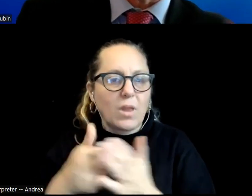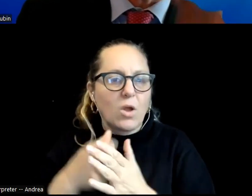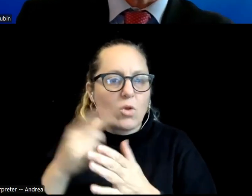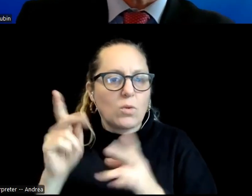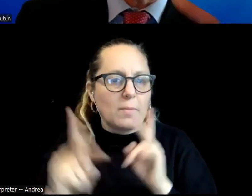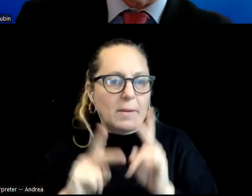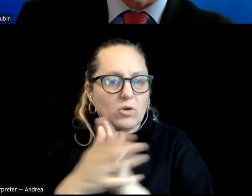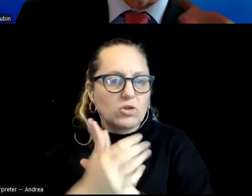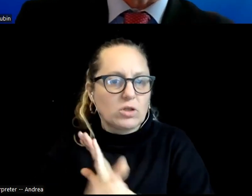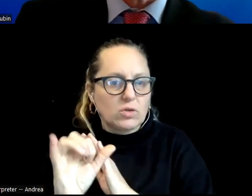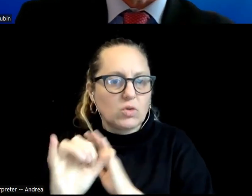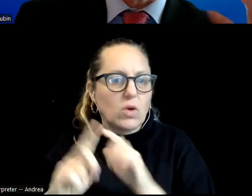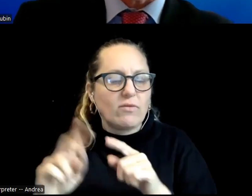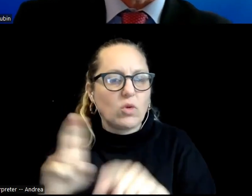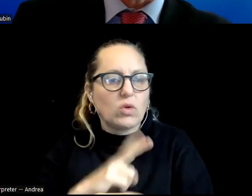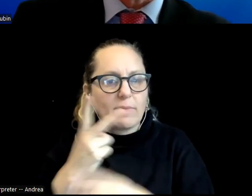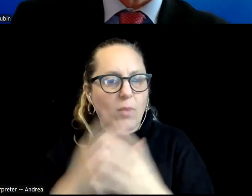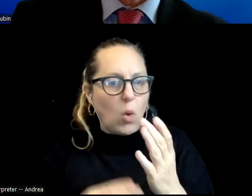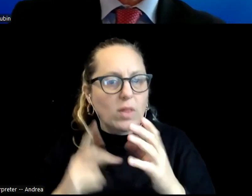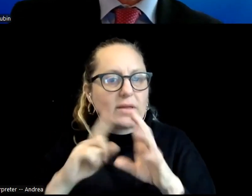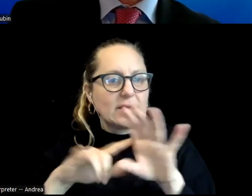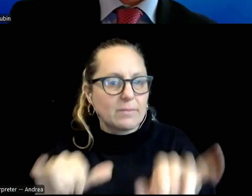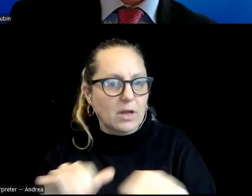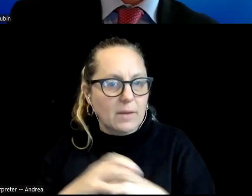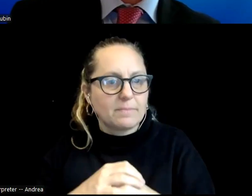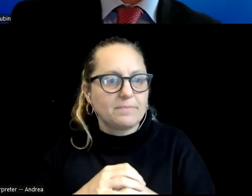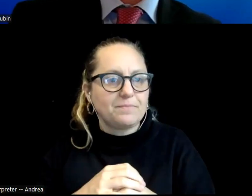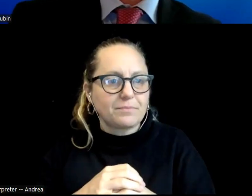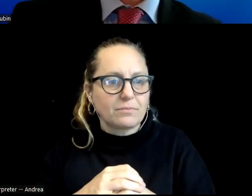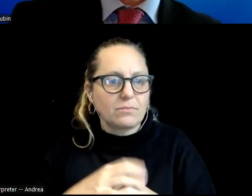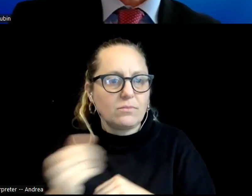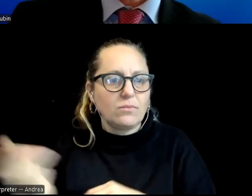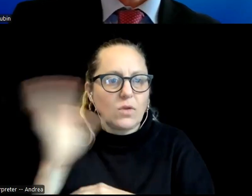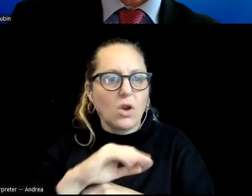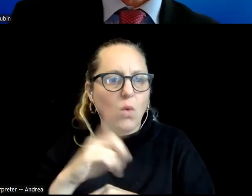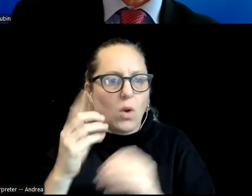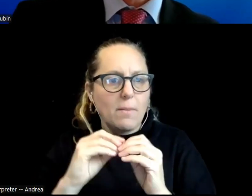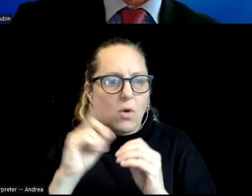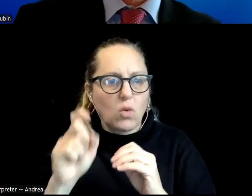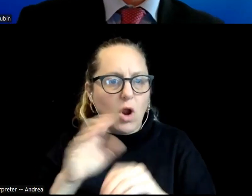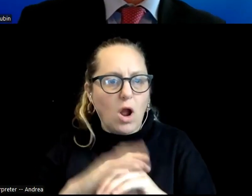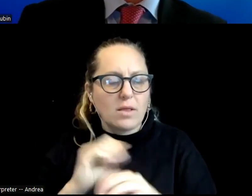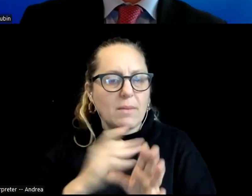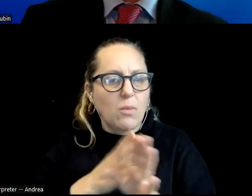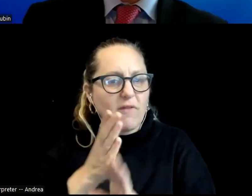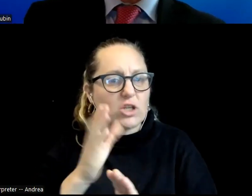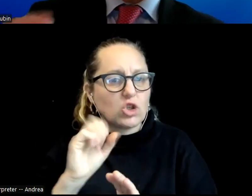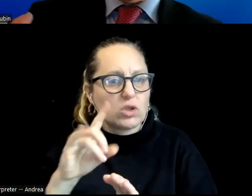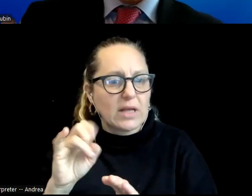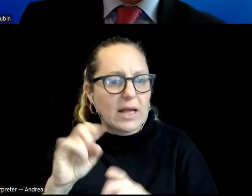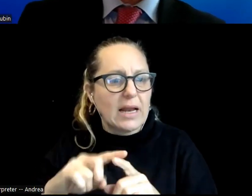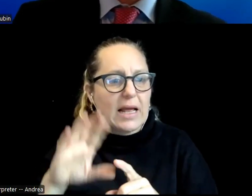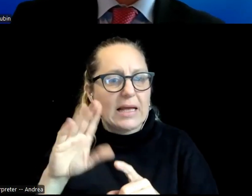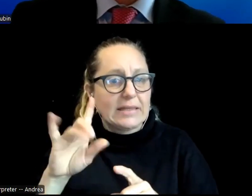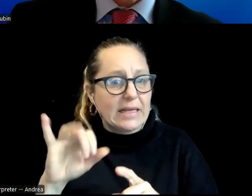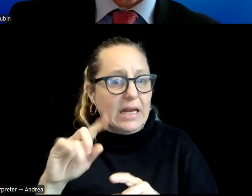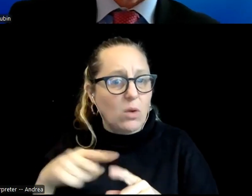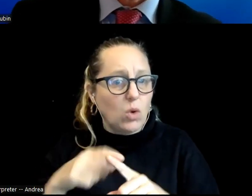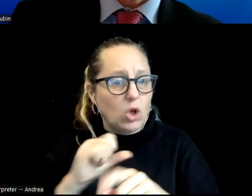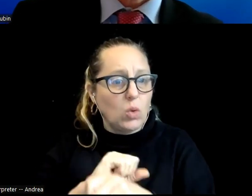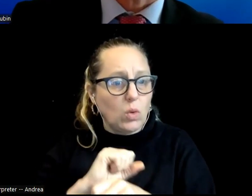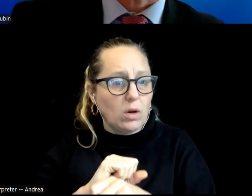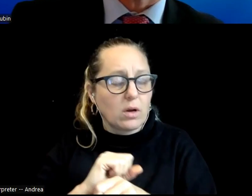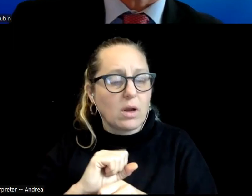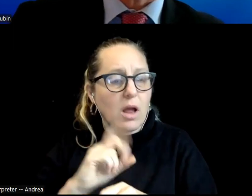skills too. And you have to use them both at the same time all day. One more question on the professional side. Cindy, when you were working, how